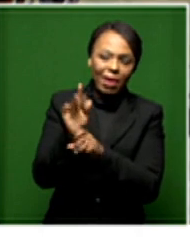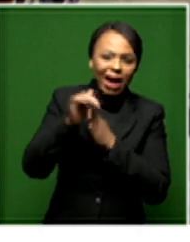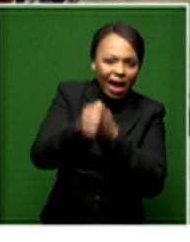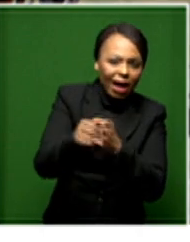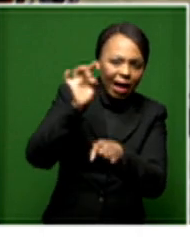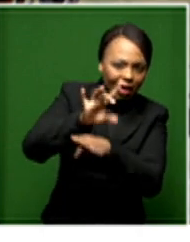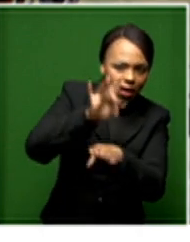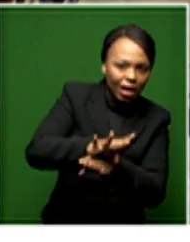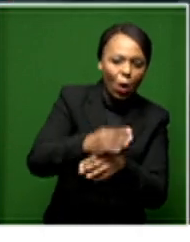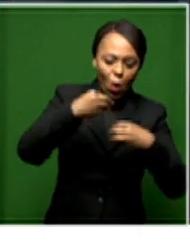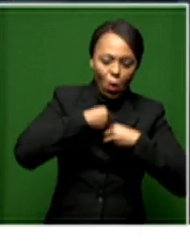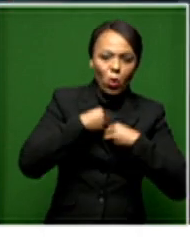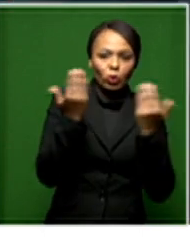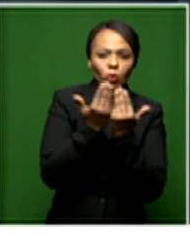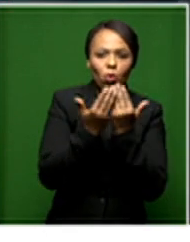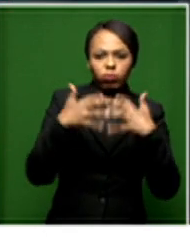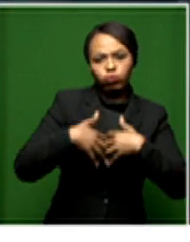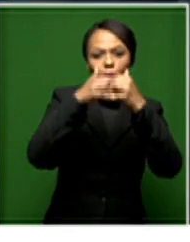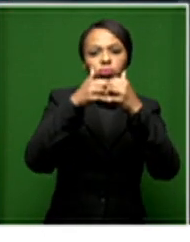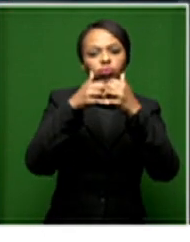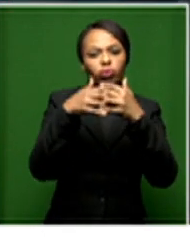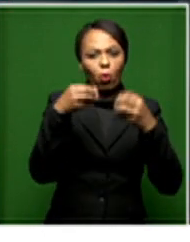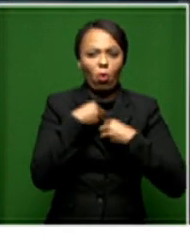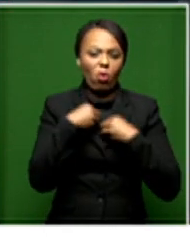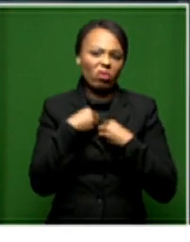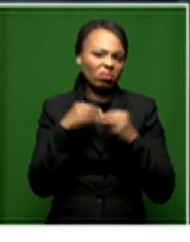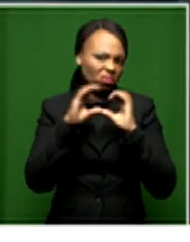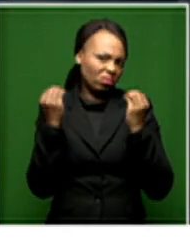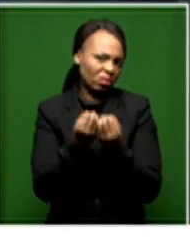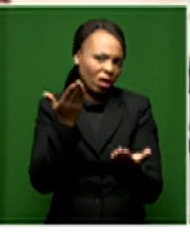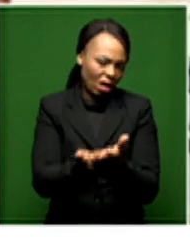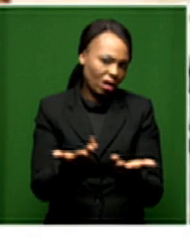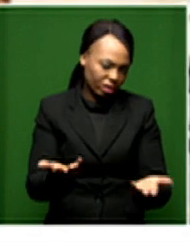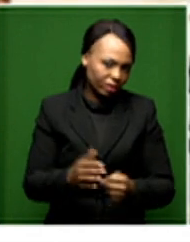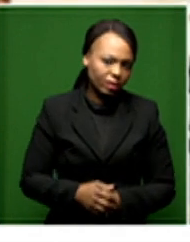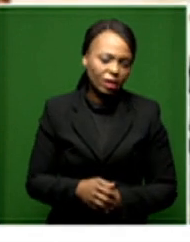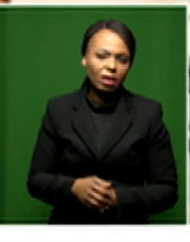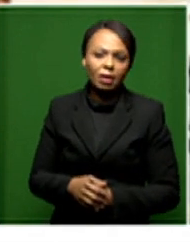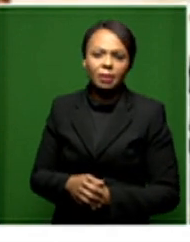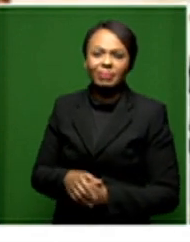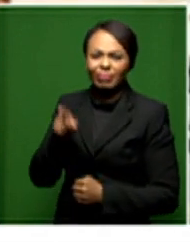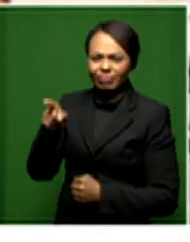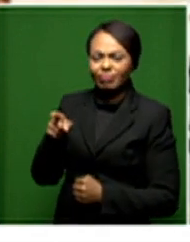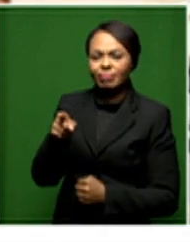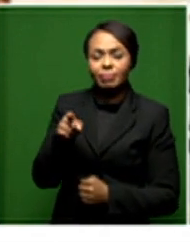they're able to start their own polo journey. All right. Would you like to remind us? Yeah.